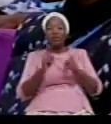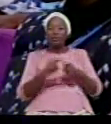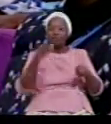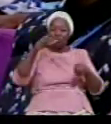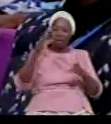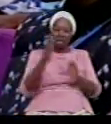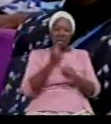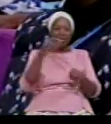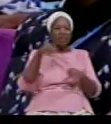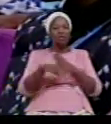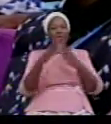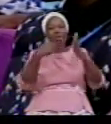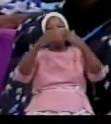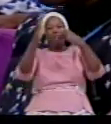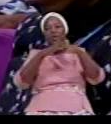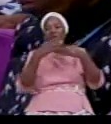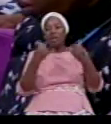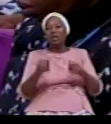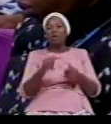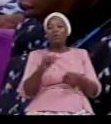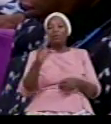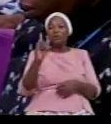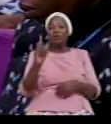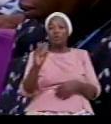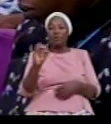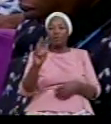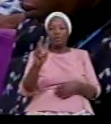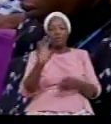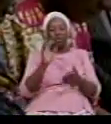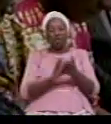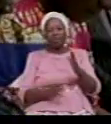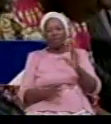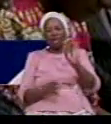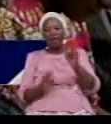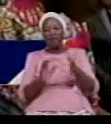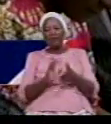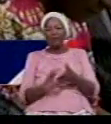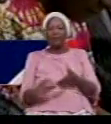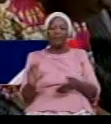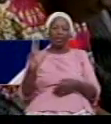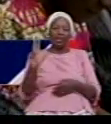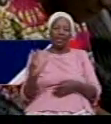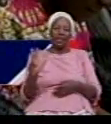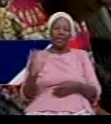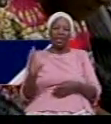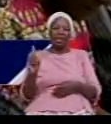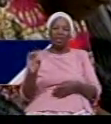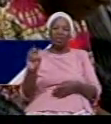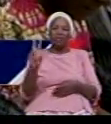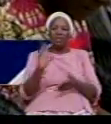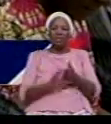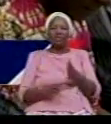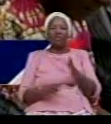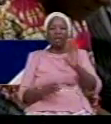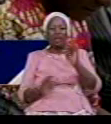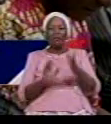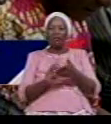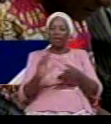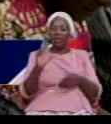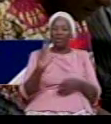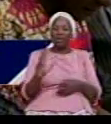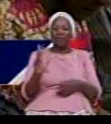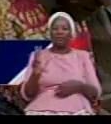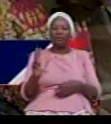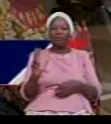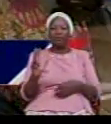heaven. We're looking at Deuteronomy chapter 8, and I'm reading there from verse 3. Deuteronomy chapter 8, verse 3, it